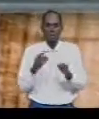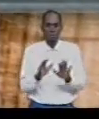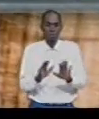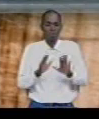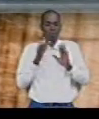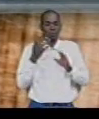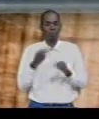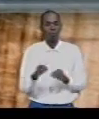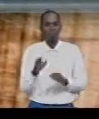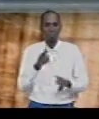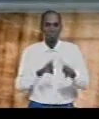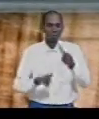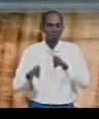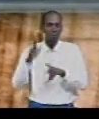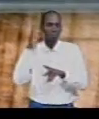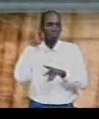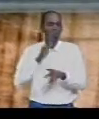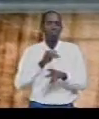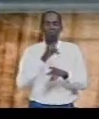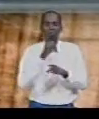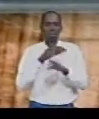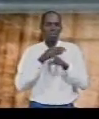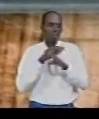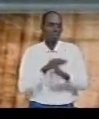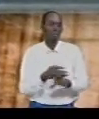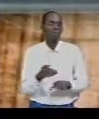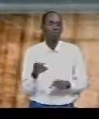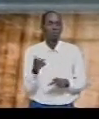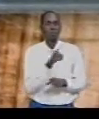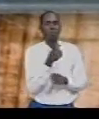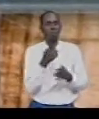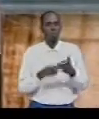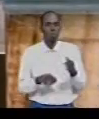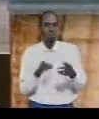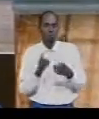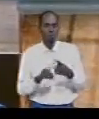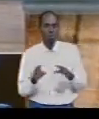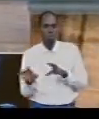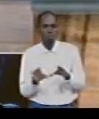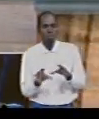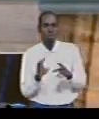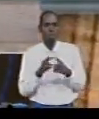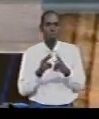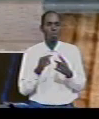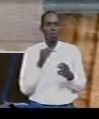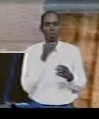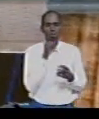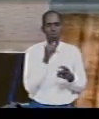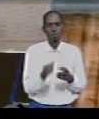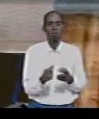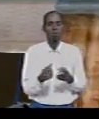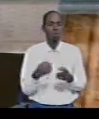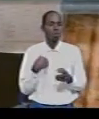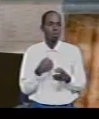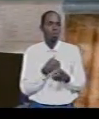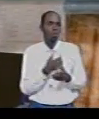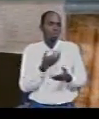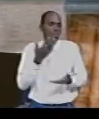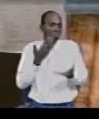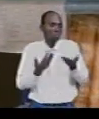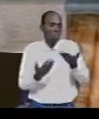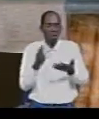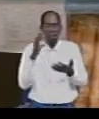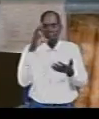to do what the Lord has revealed we should do, we might eventually miss